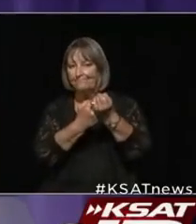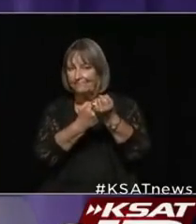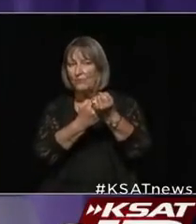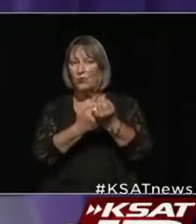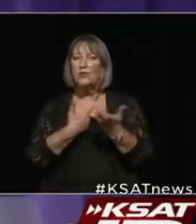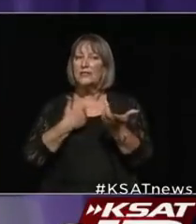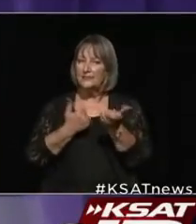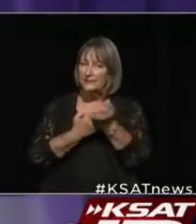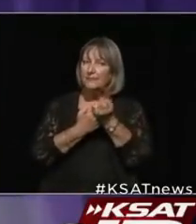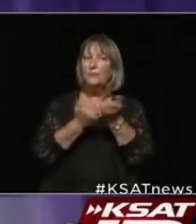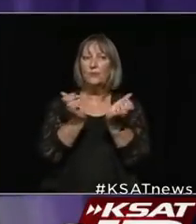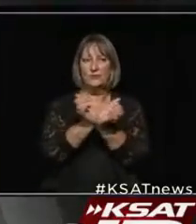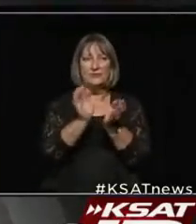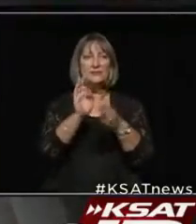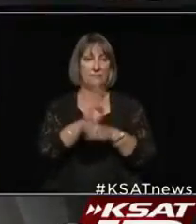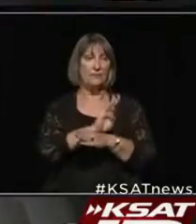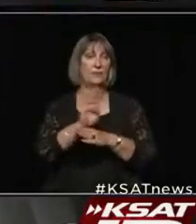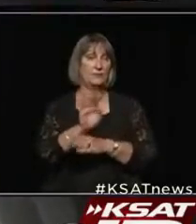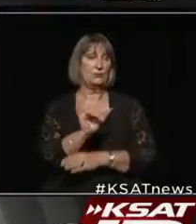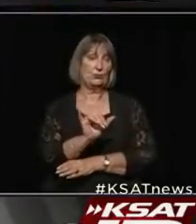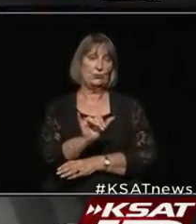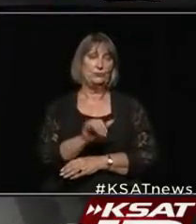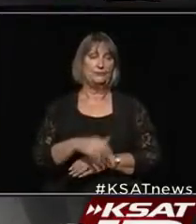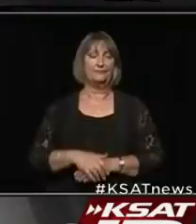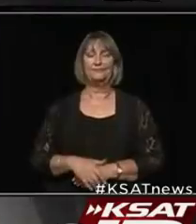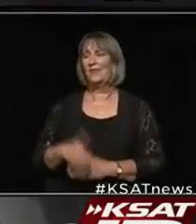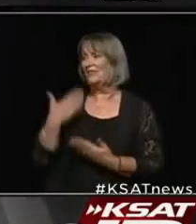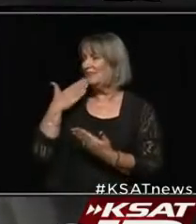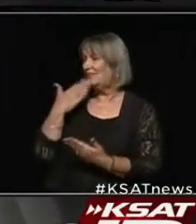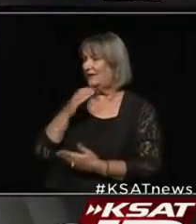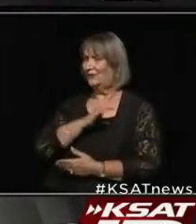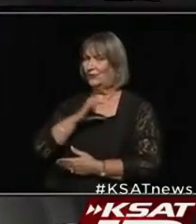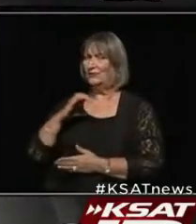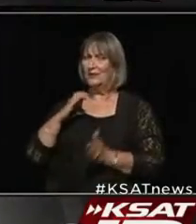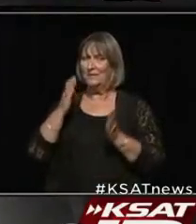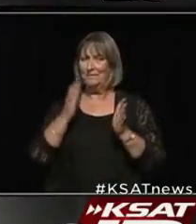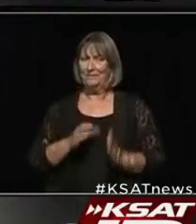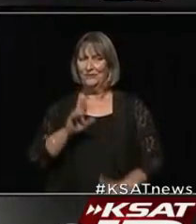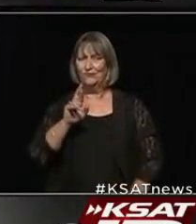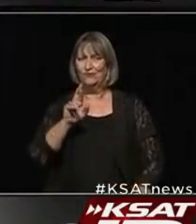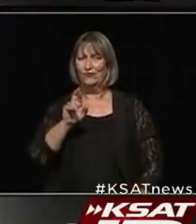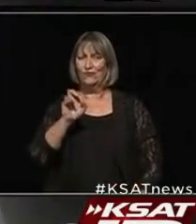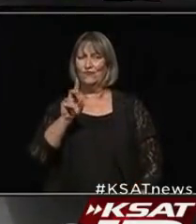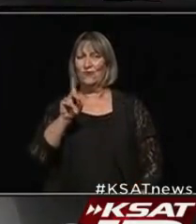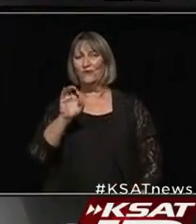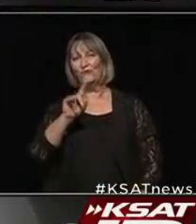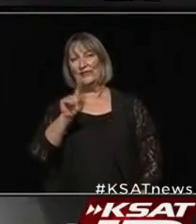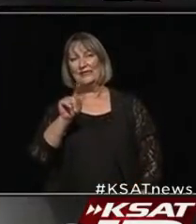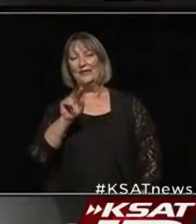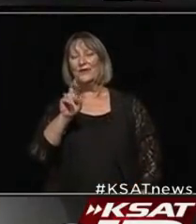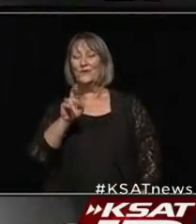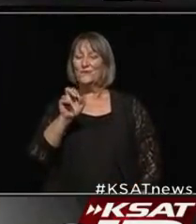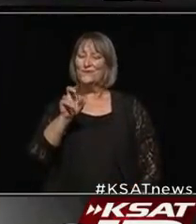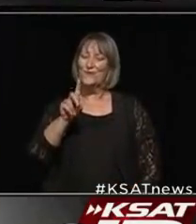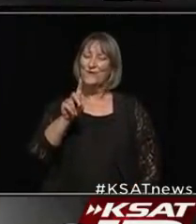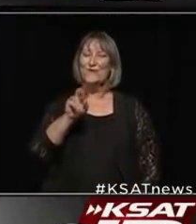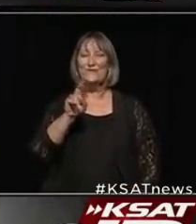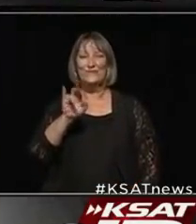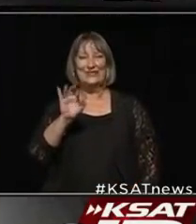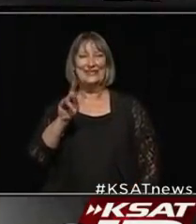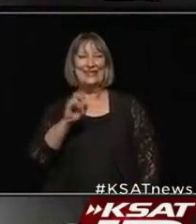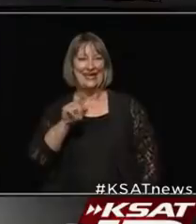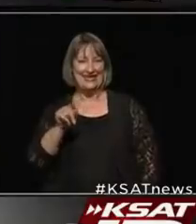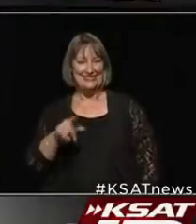of our small businesses. Thank you, Mayor. Thank you very much, Commissioner Rodriguez. And that is good news. And I also want to share with you that Councilwoman